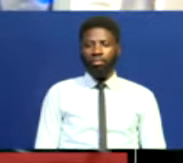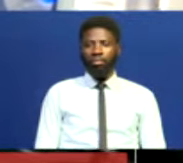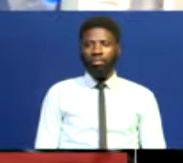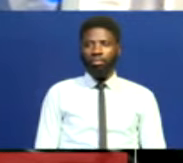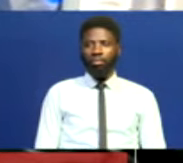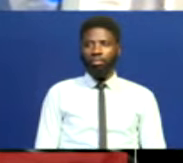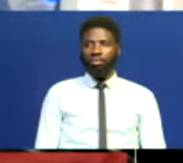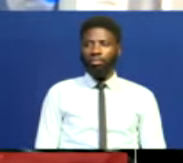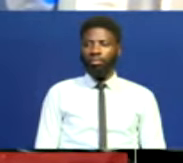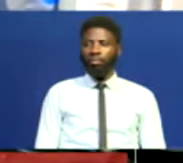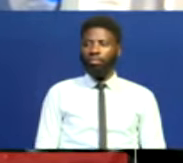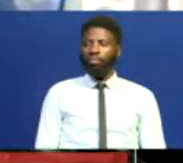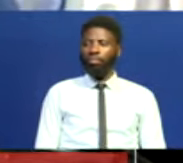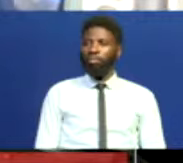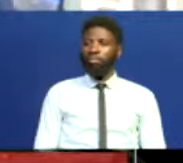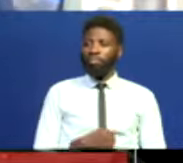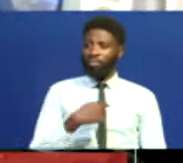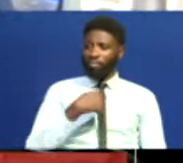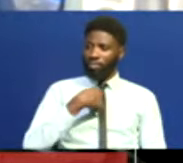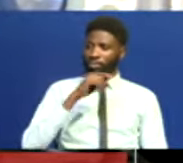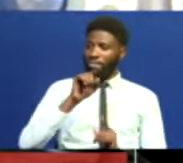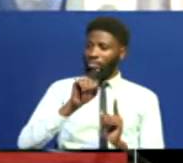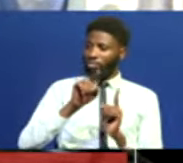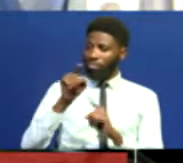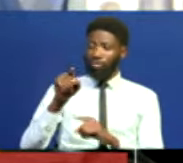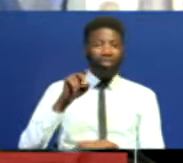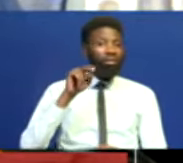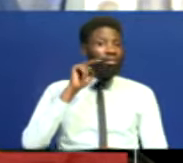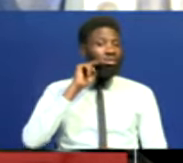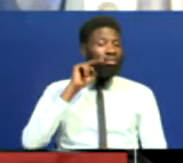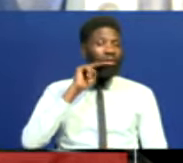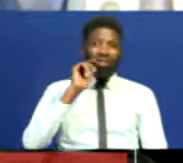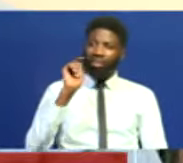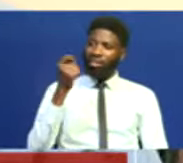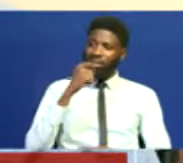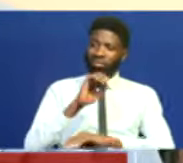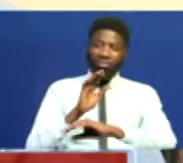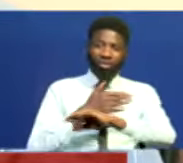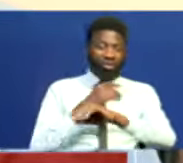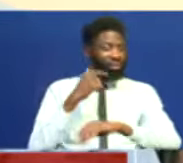I've been to Nigeria and never heard of Kenyan